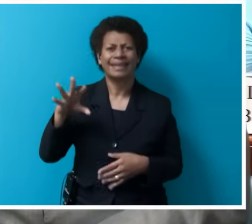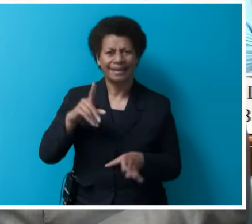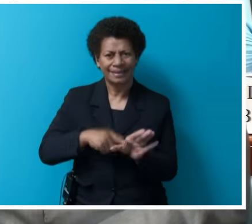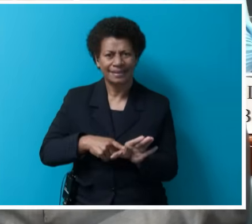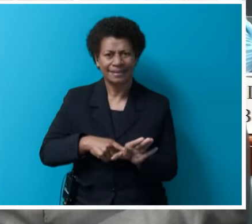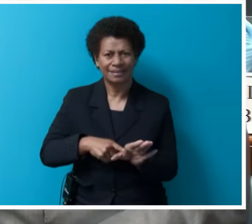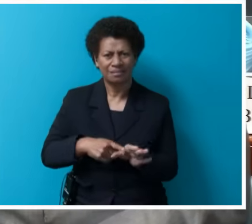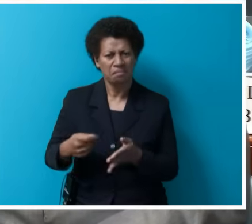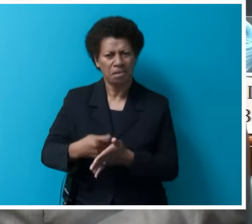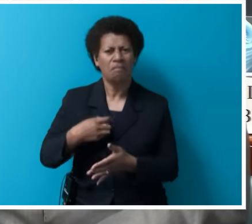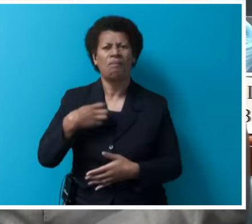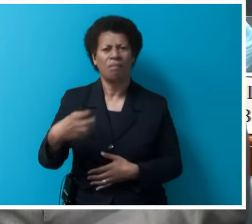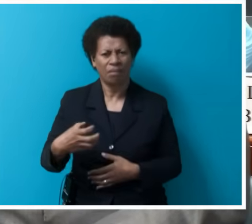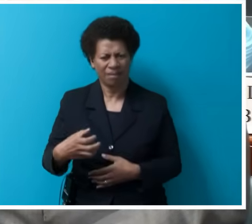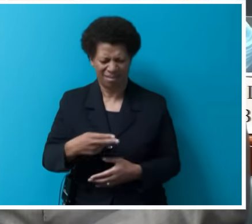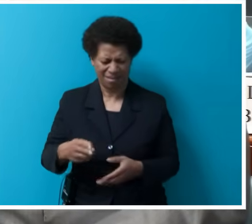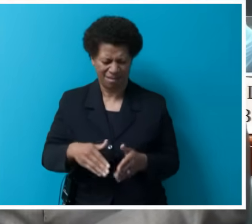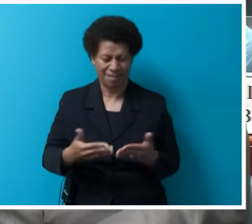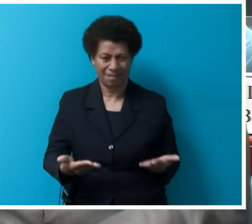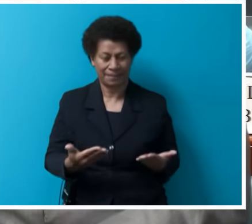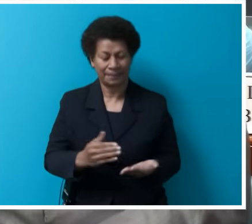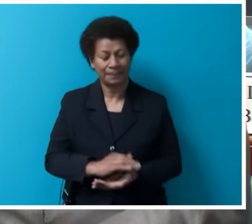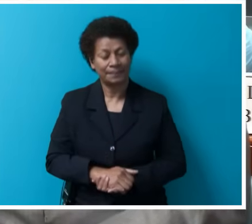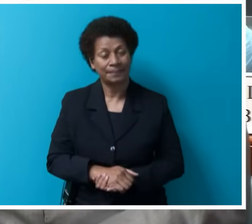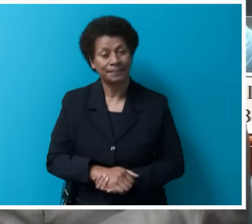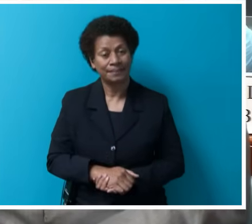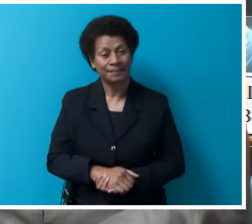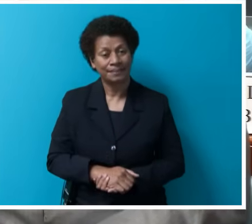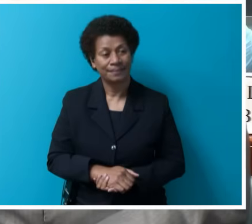not, I thought that was below the belt.